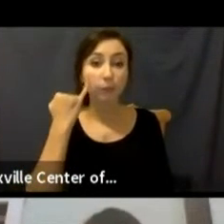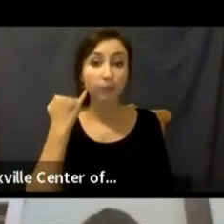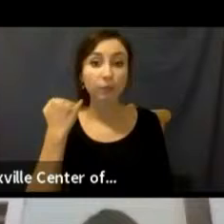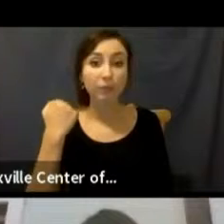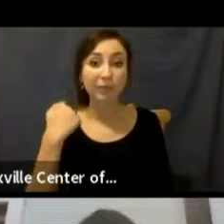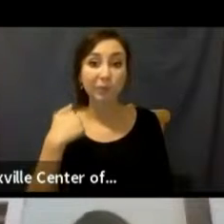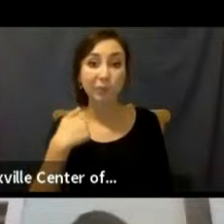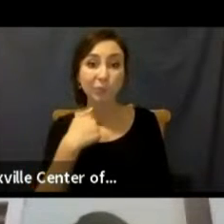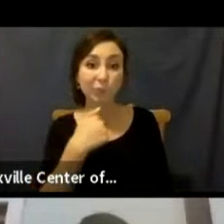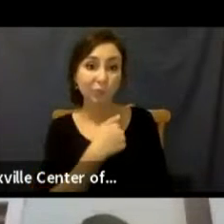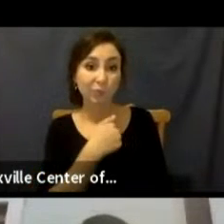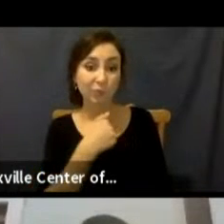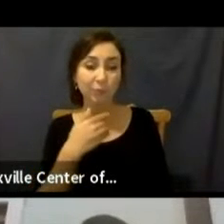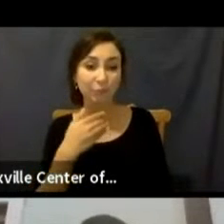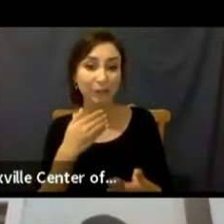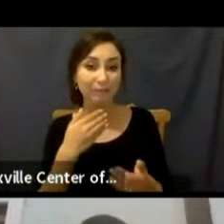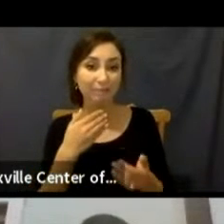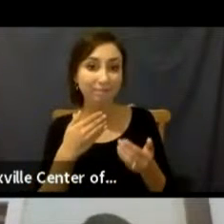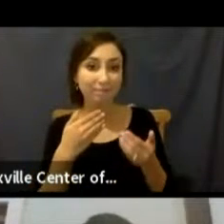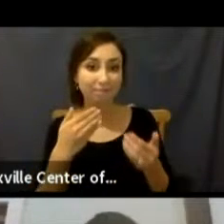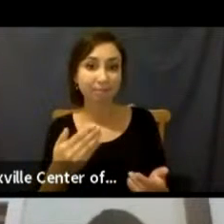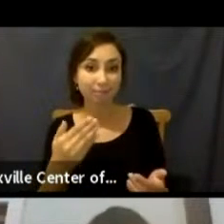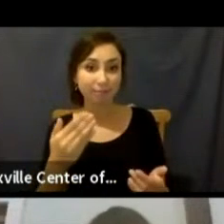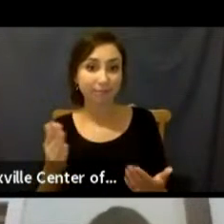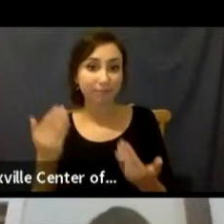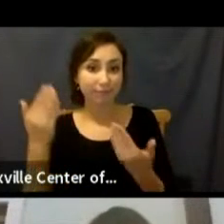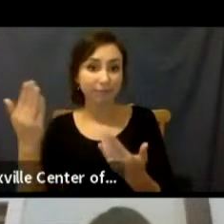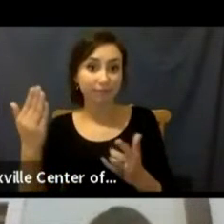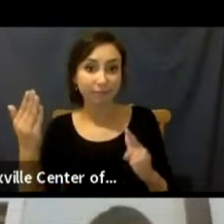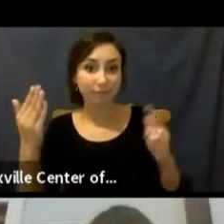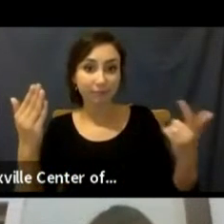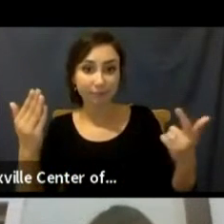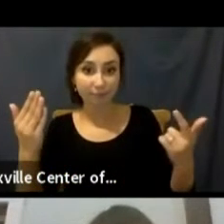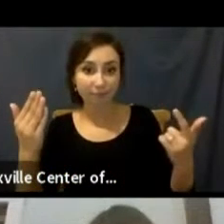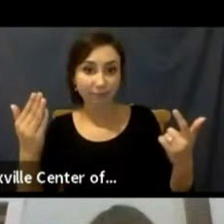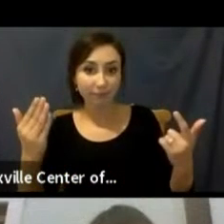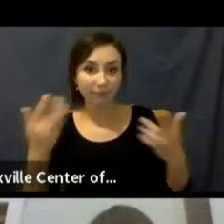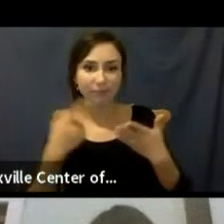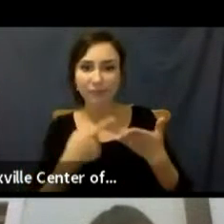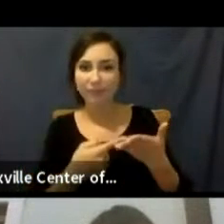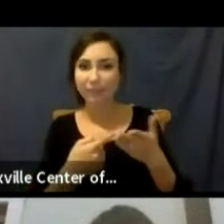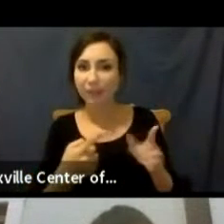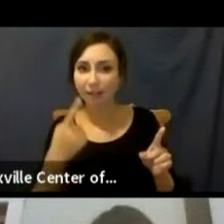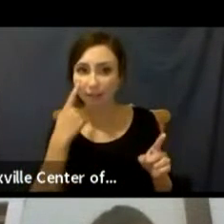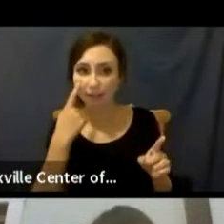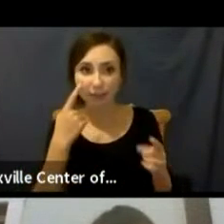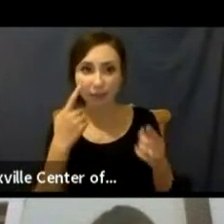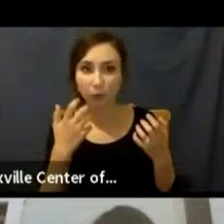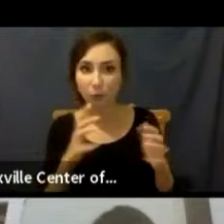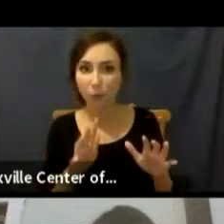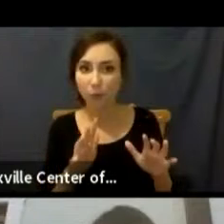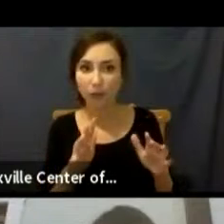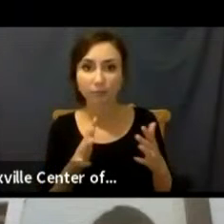moved and seconded it as stands, of course, our discussion, I think, has been that we really don't want to proceed with Executive